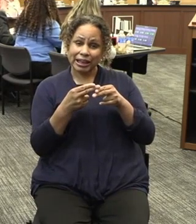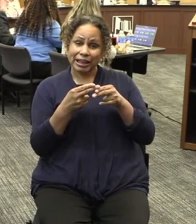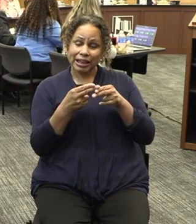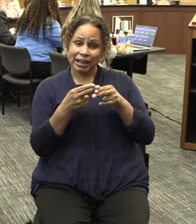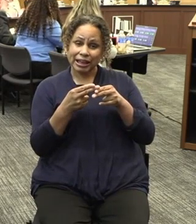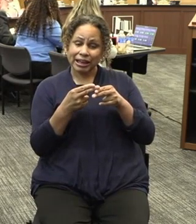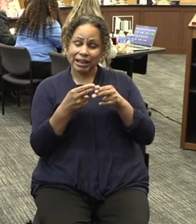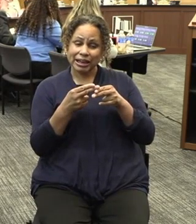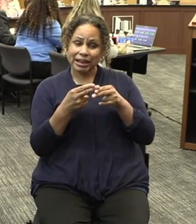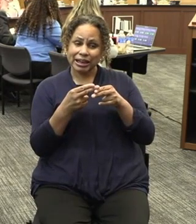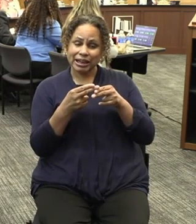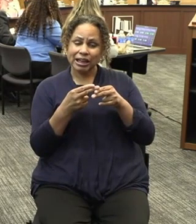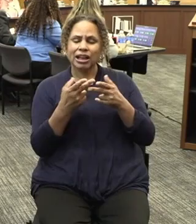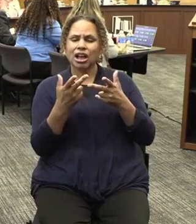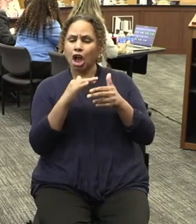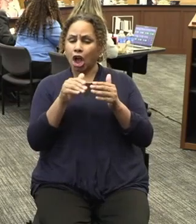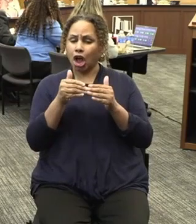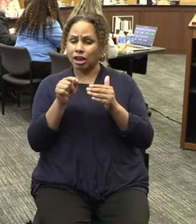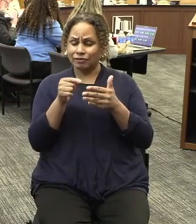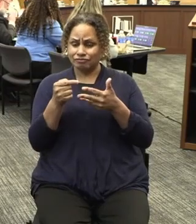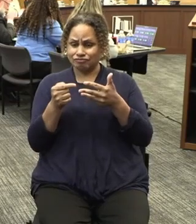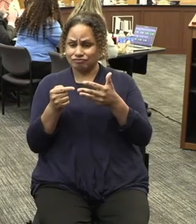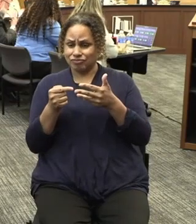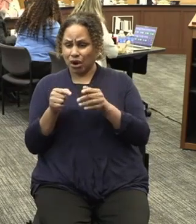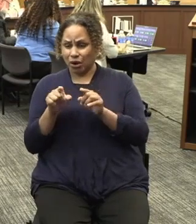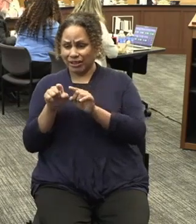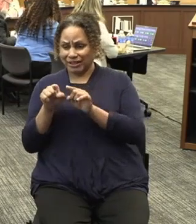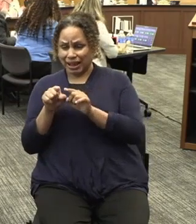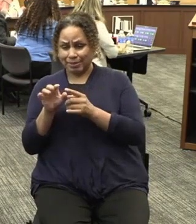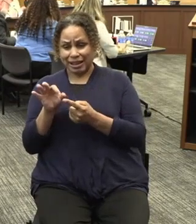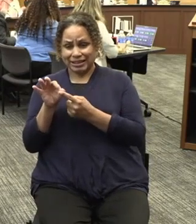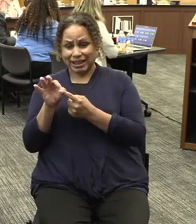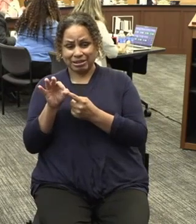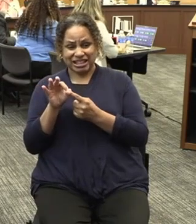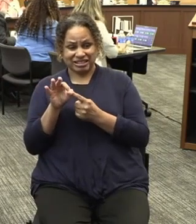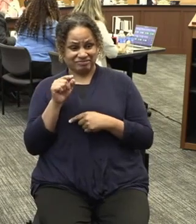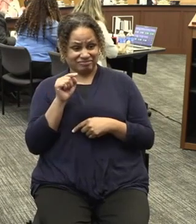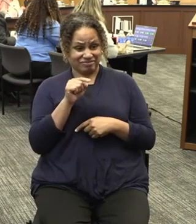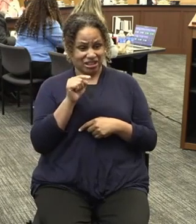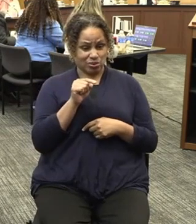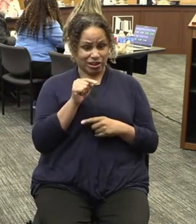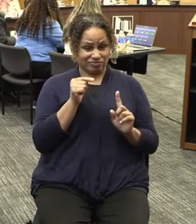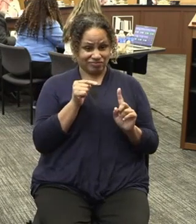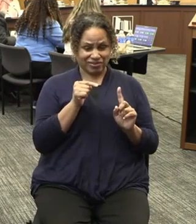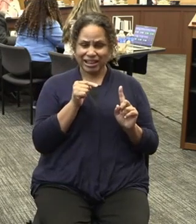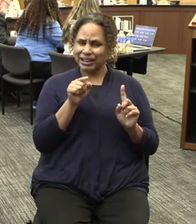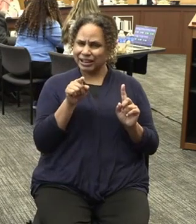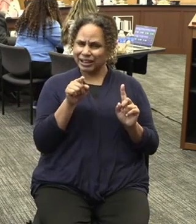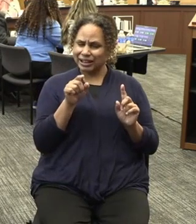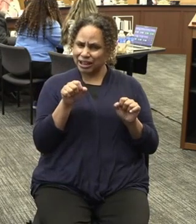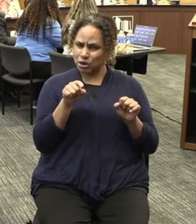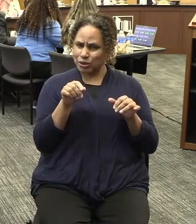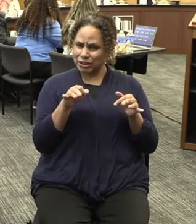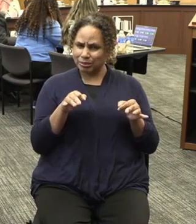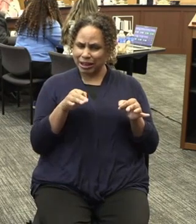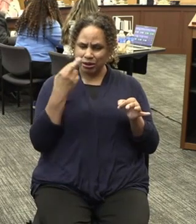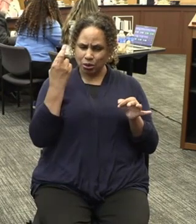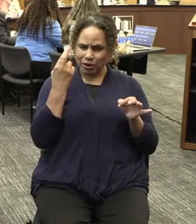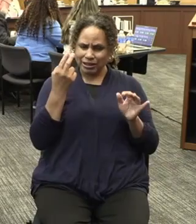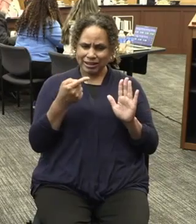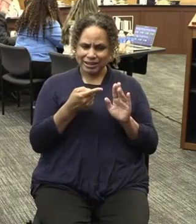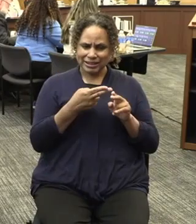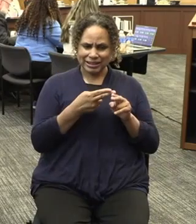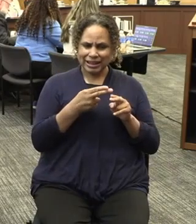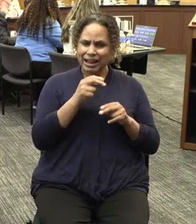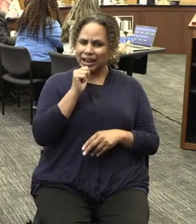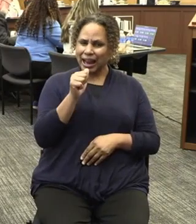non-tenure. What, because all of them are the same except this one. So can you explain why this is temporary and non-tenure? Yes,